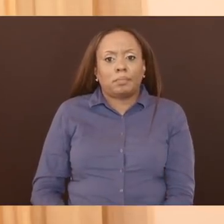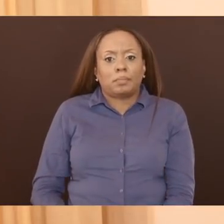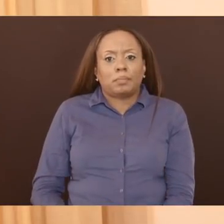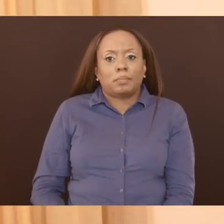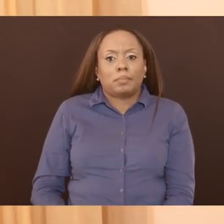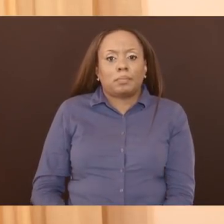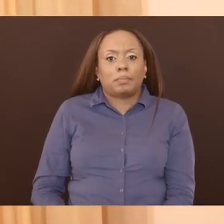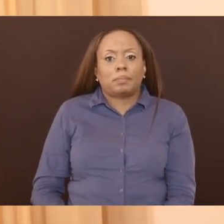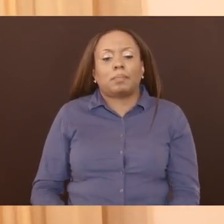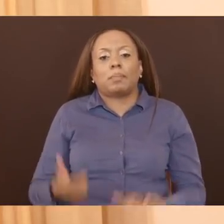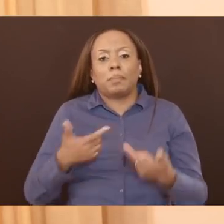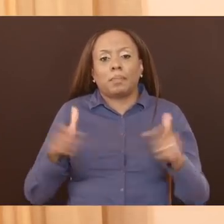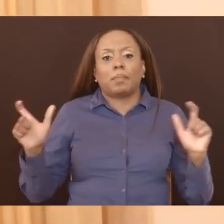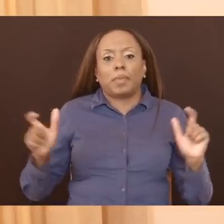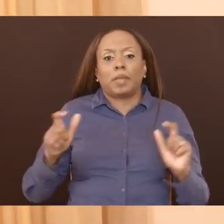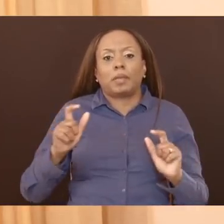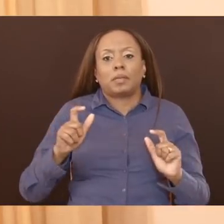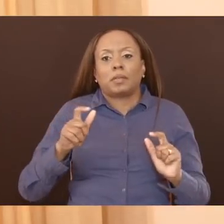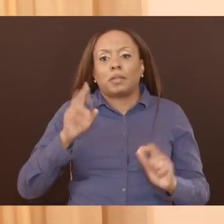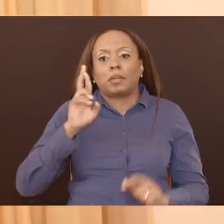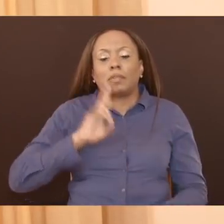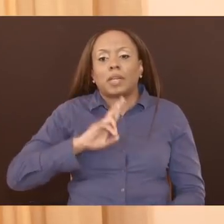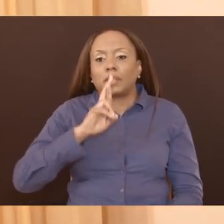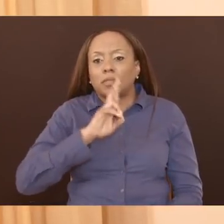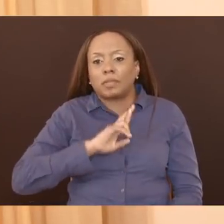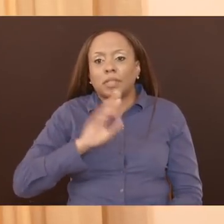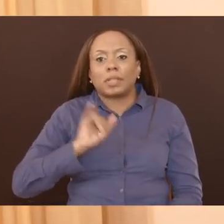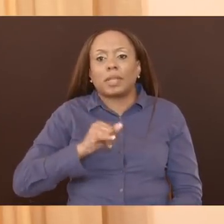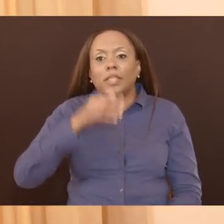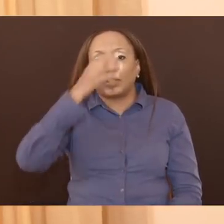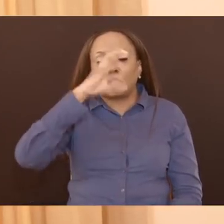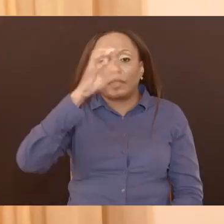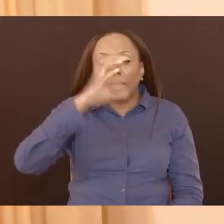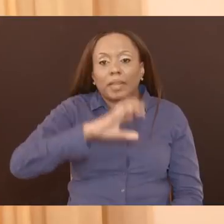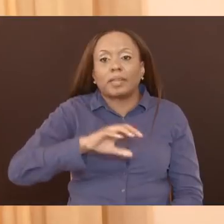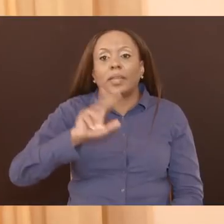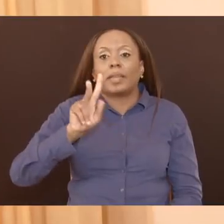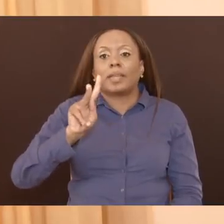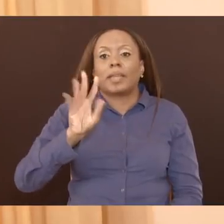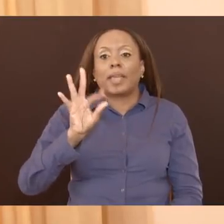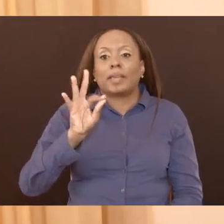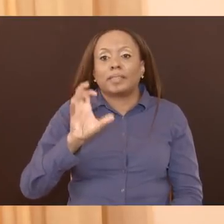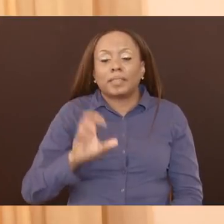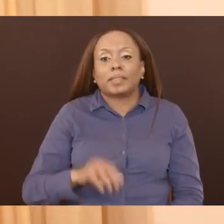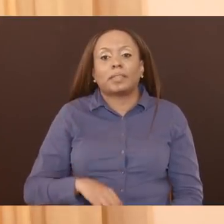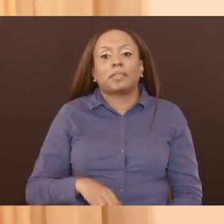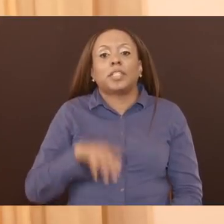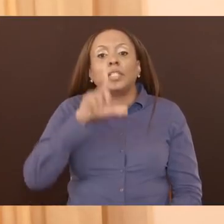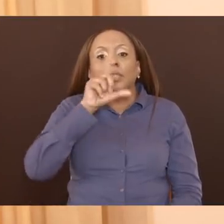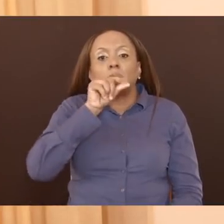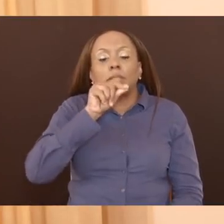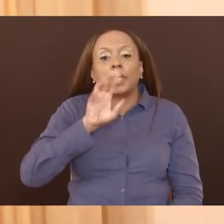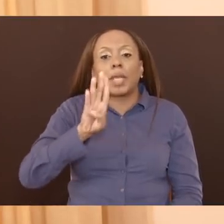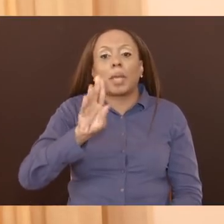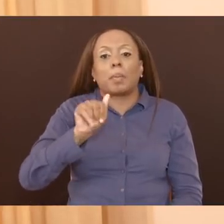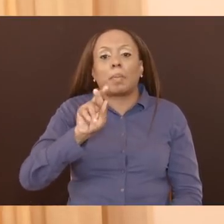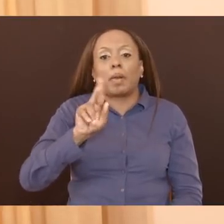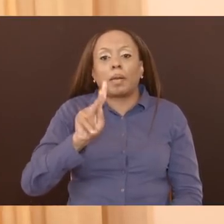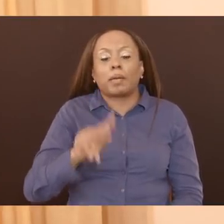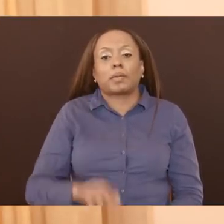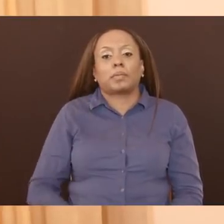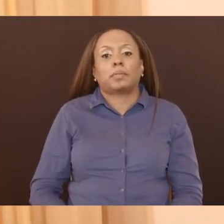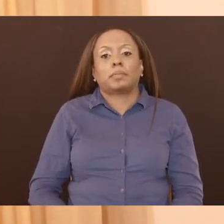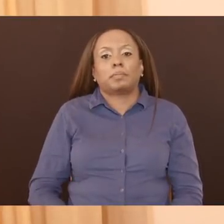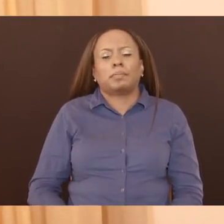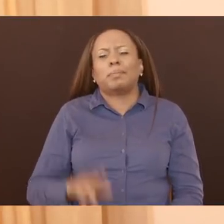food restaurants in this country, Chaffette, Kentucky Fried Chicken, Burger King, Chicken Barn, those major fast food